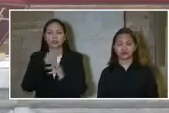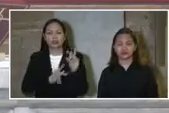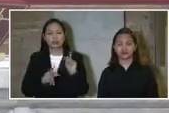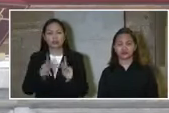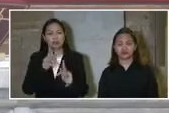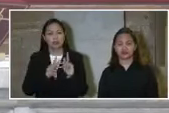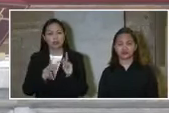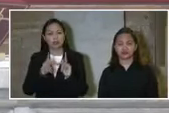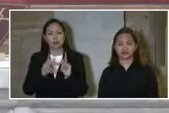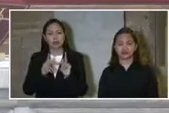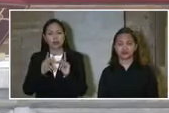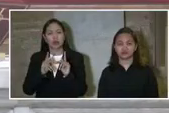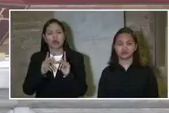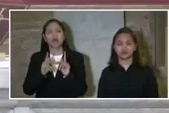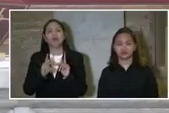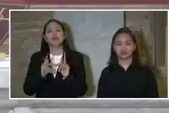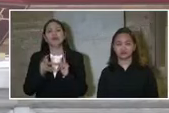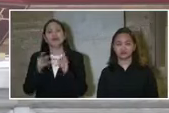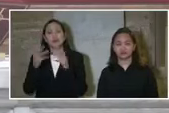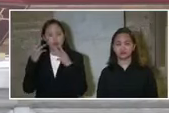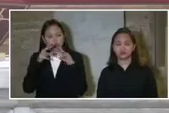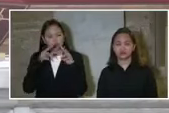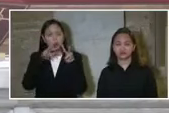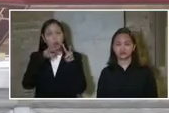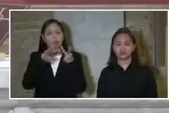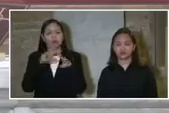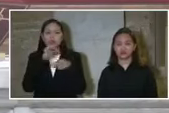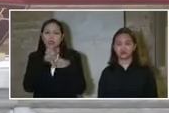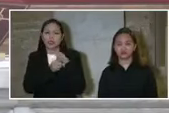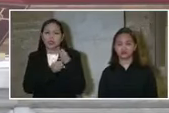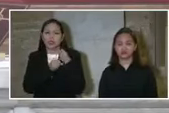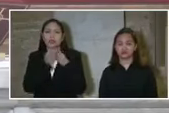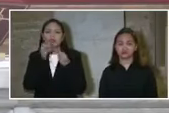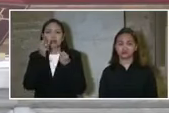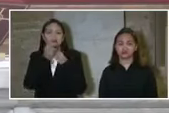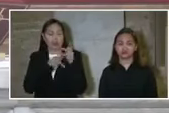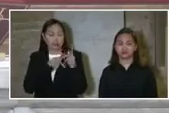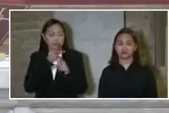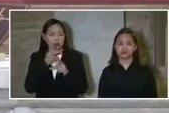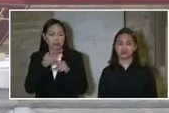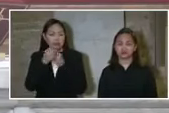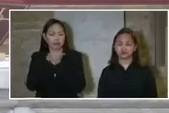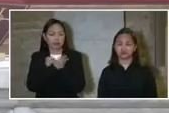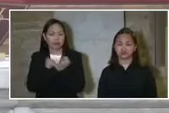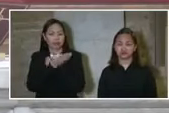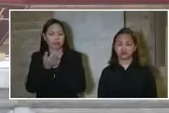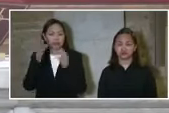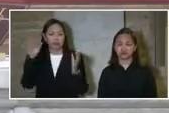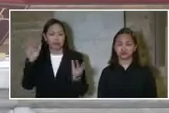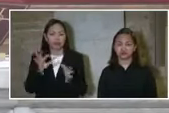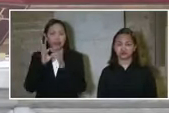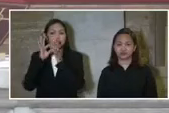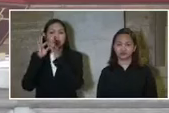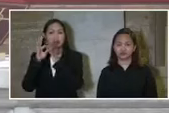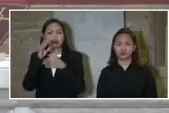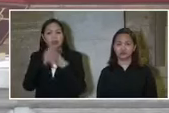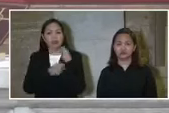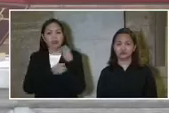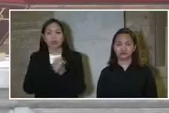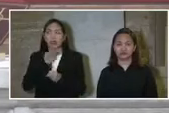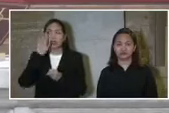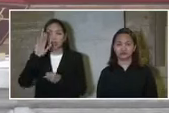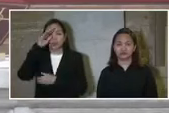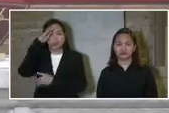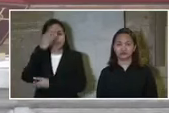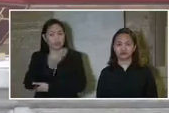Look kindly, most compassionate Father, on those who unite yourself by the sacrifice of your Son, and grant